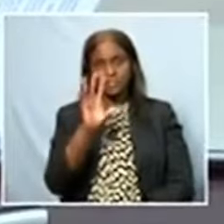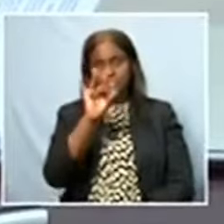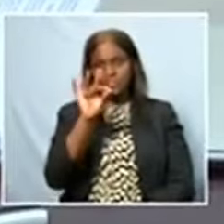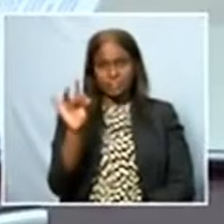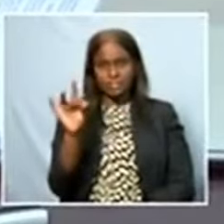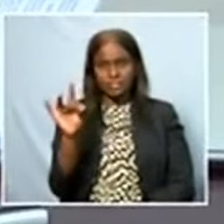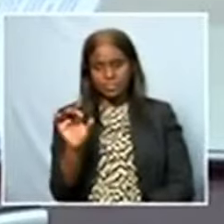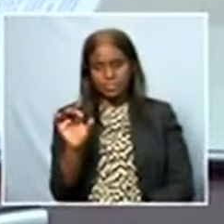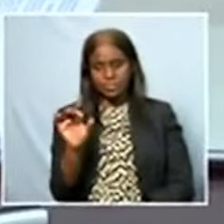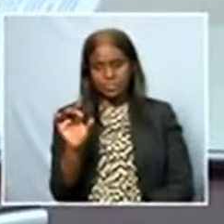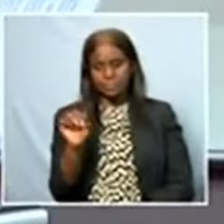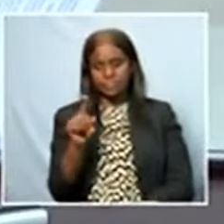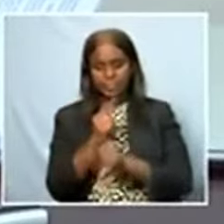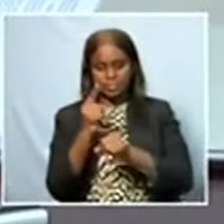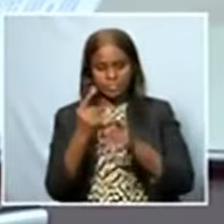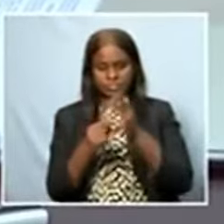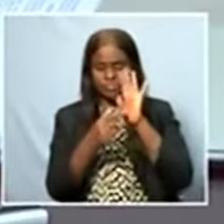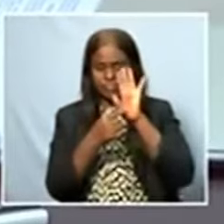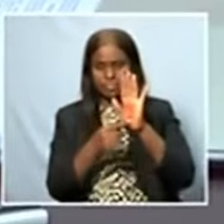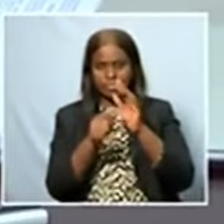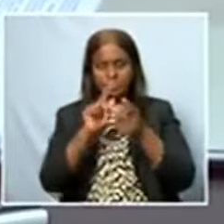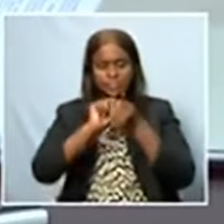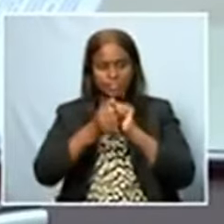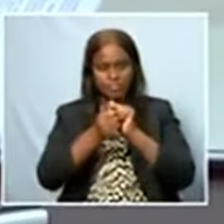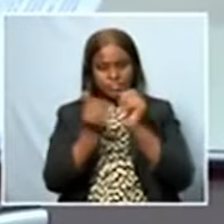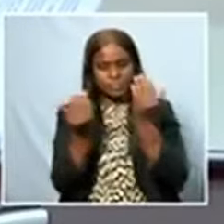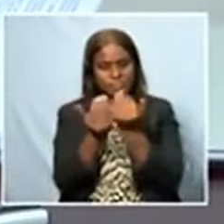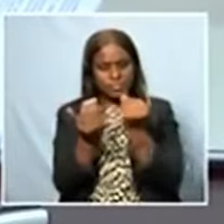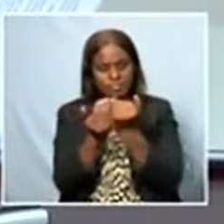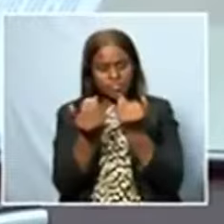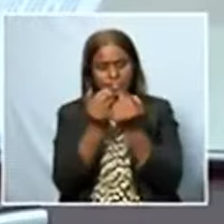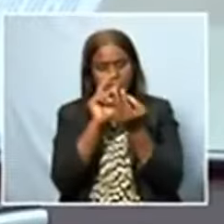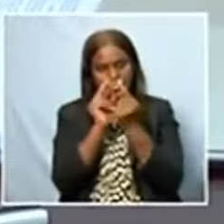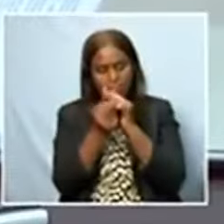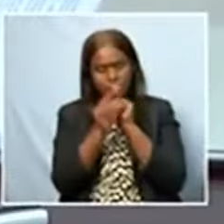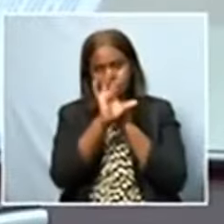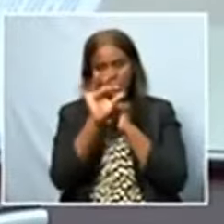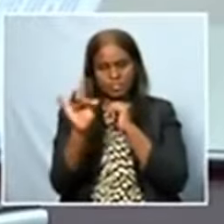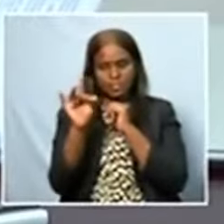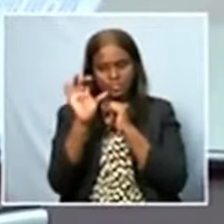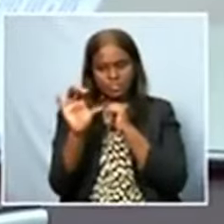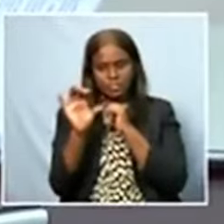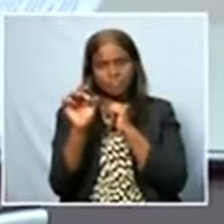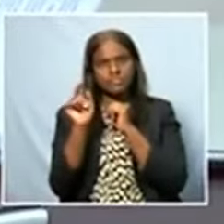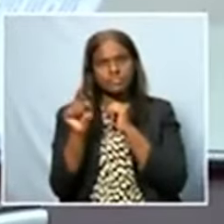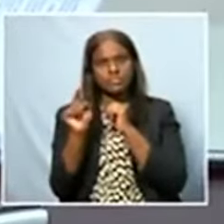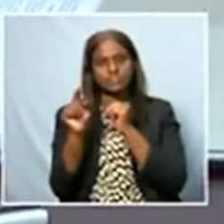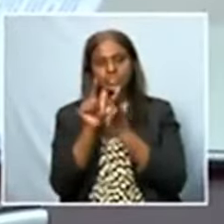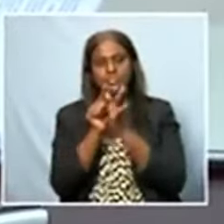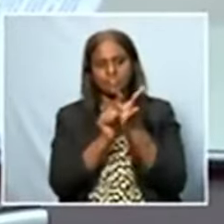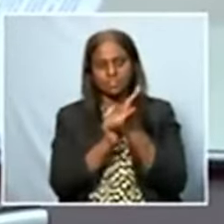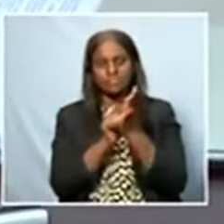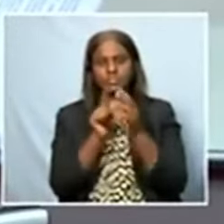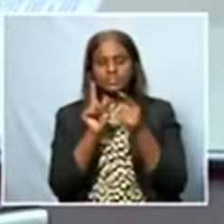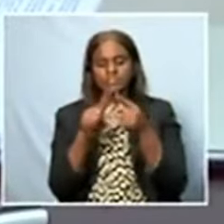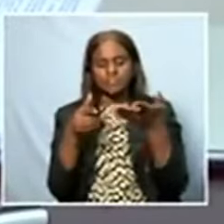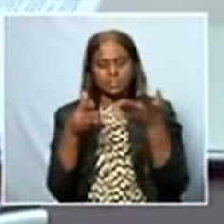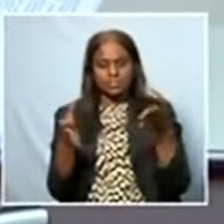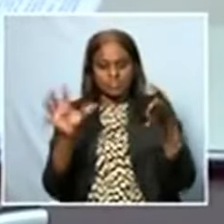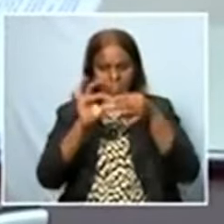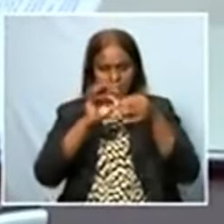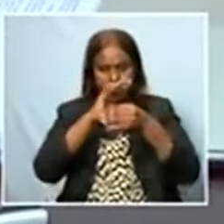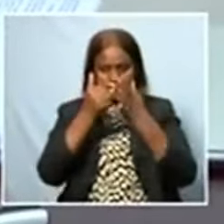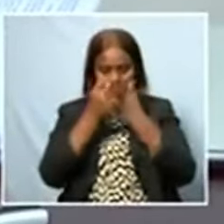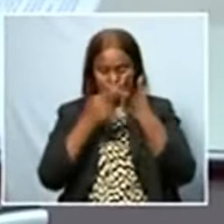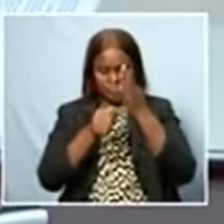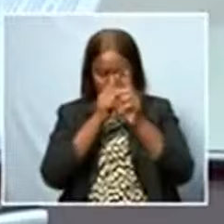88C, and just to indicate that the amendment seeks to repeal section 88C of the Customs and Excise Act to align the